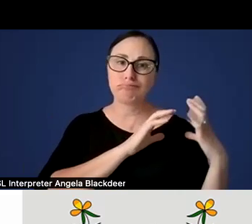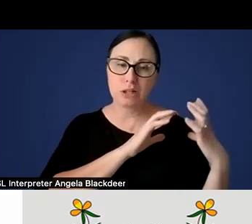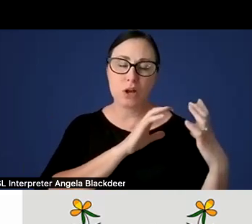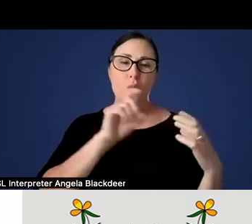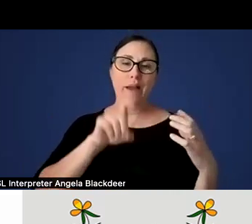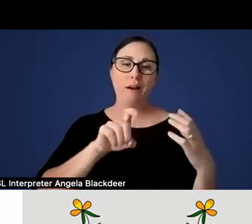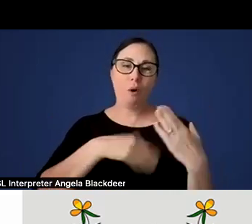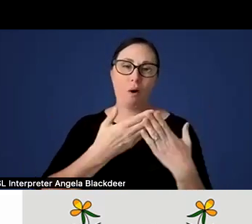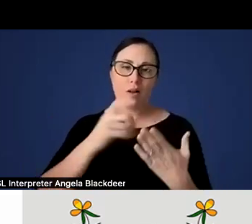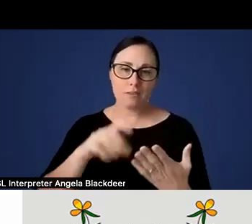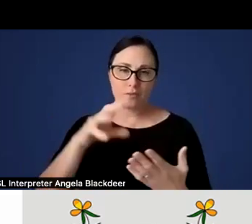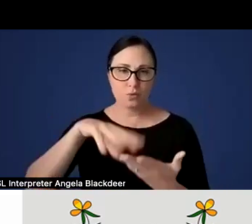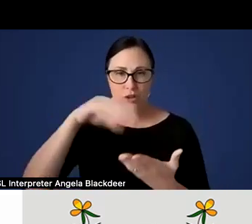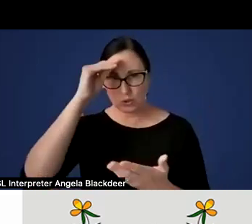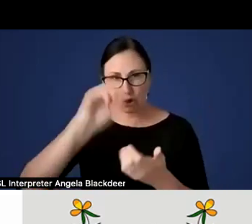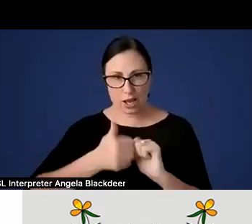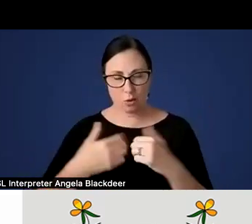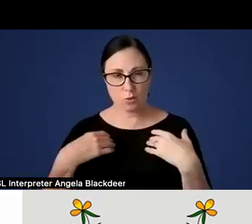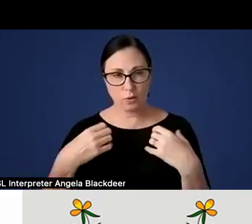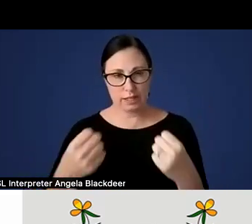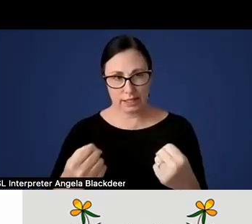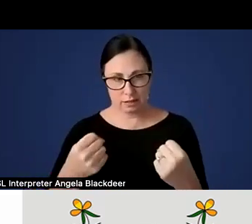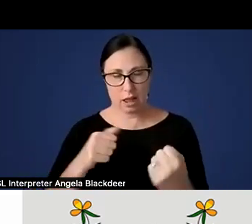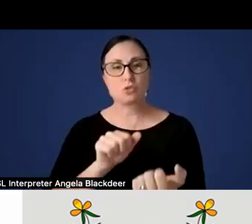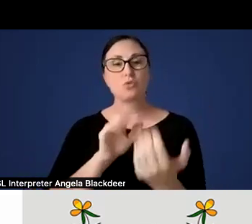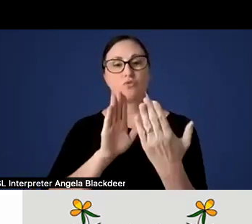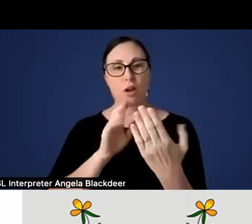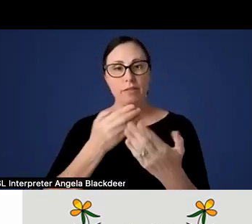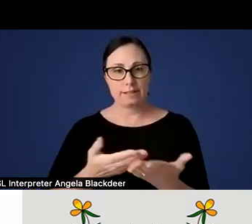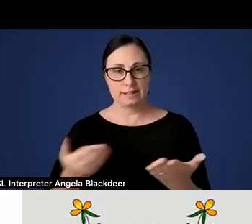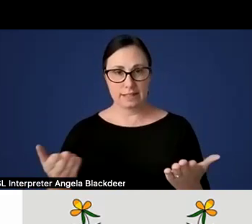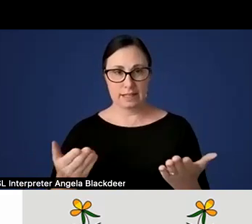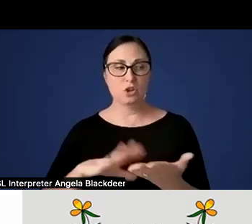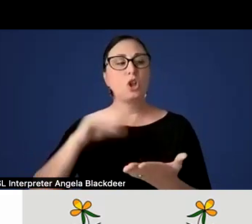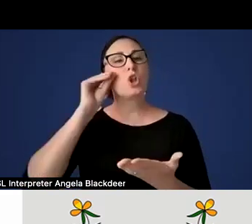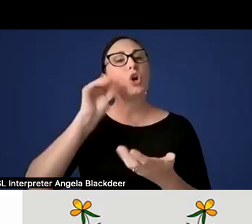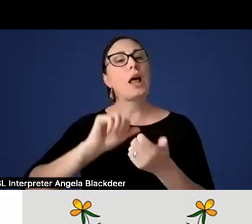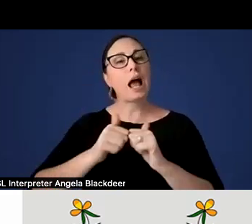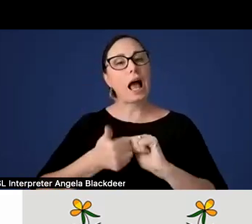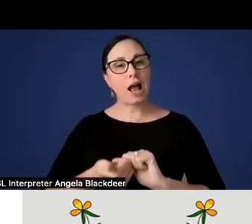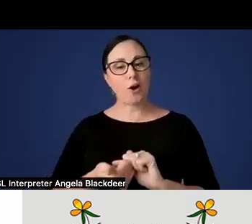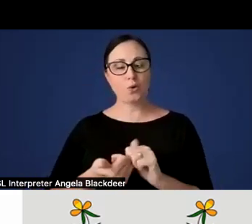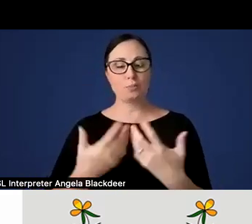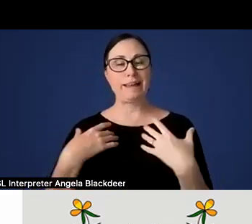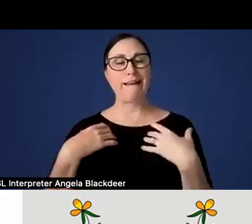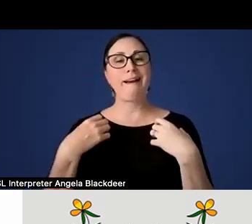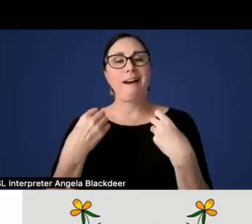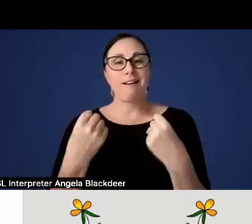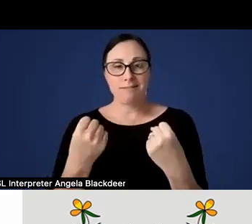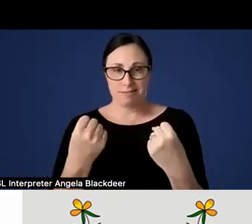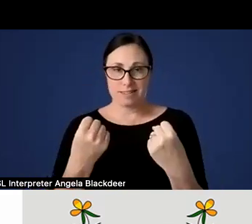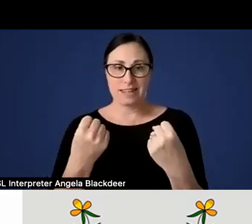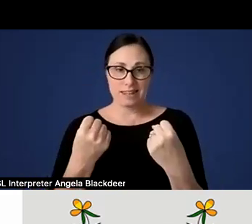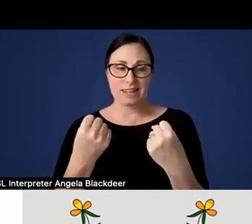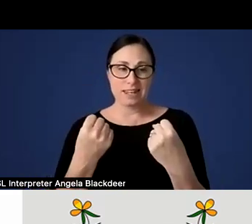how to heal, to confront these things, to learn how to carry them in a way that's healthy, where we're not continuing